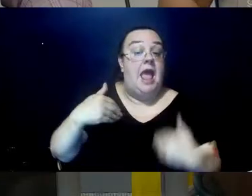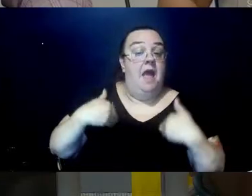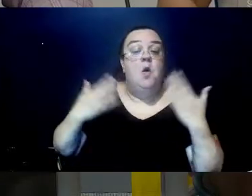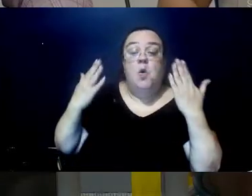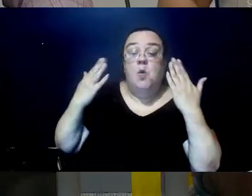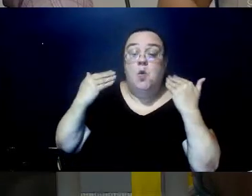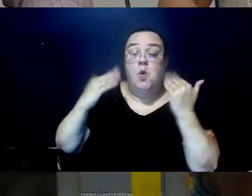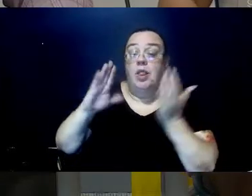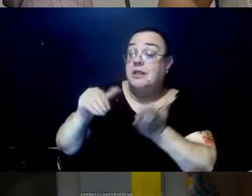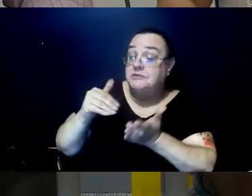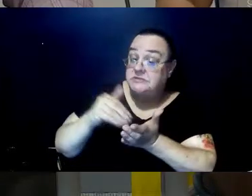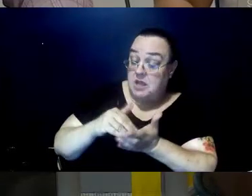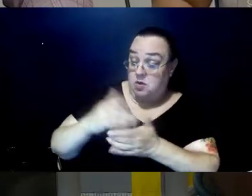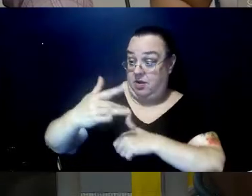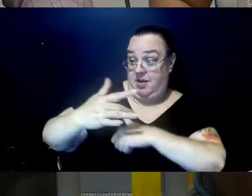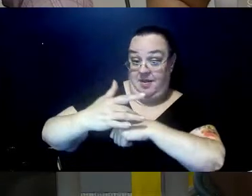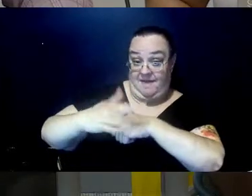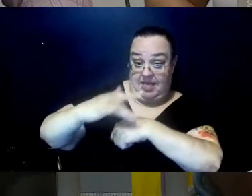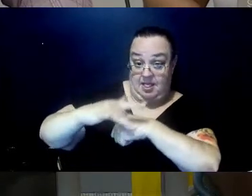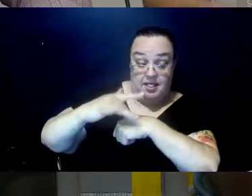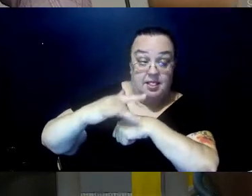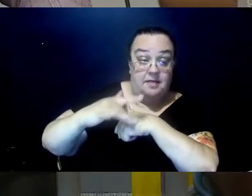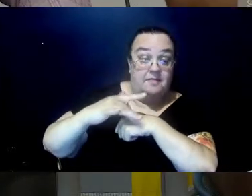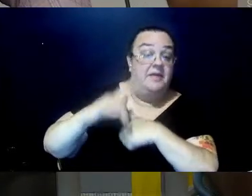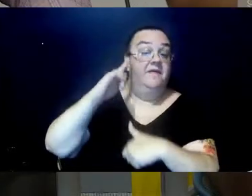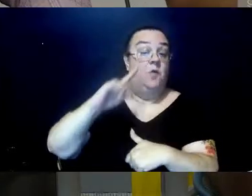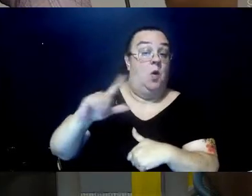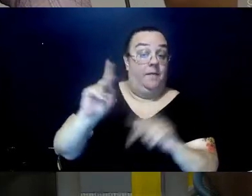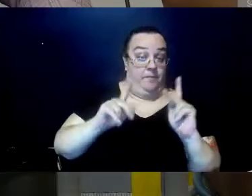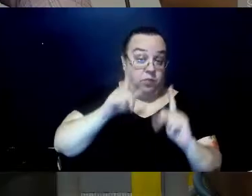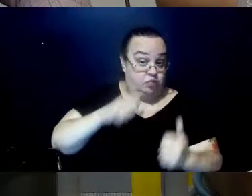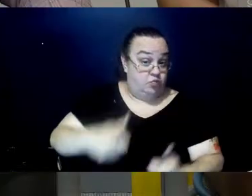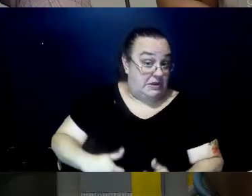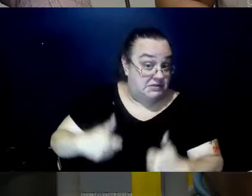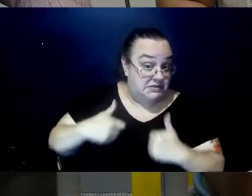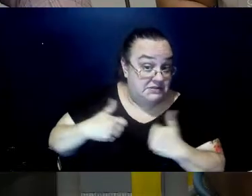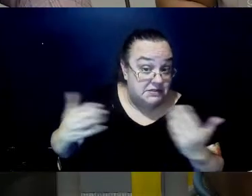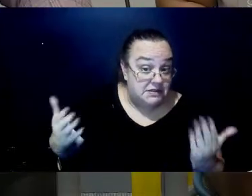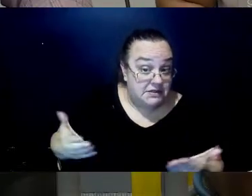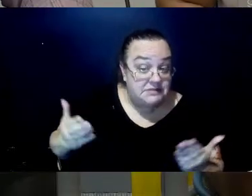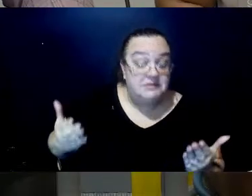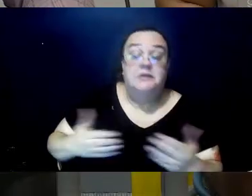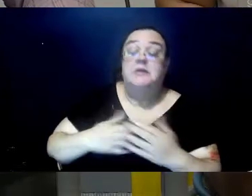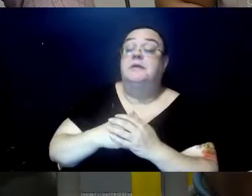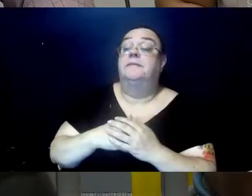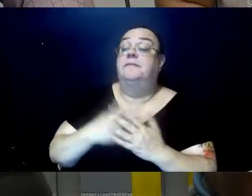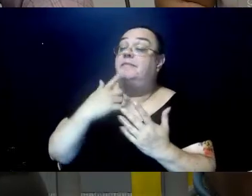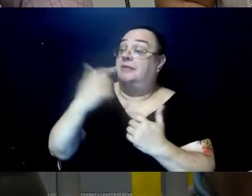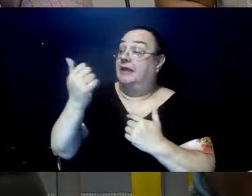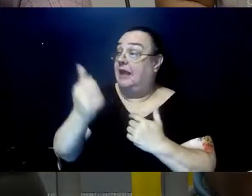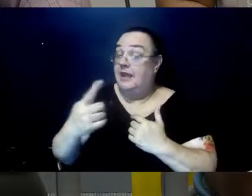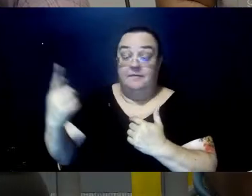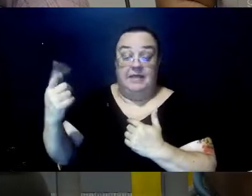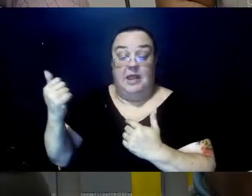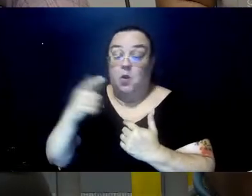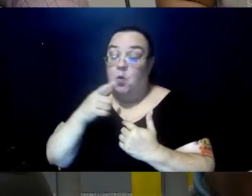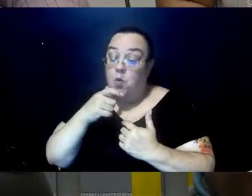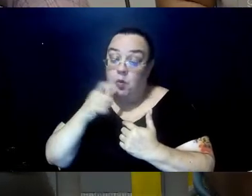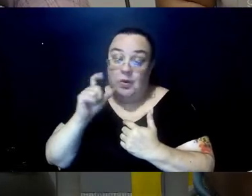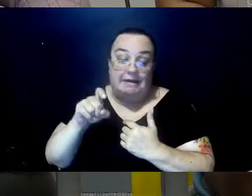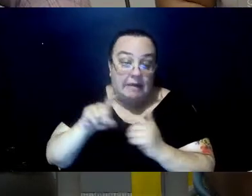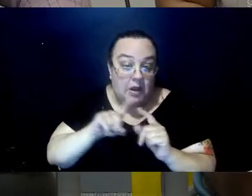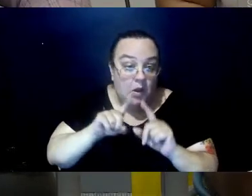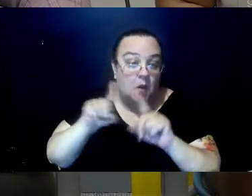available for the residents and anyone else that needed to go there and use them